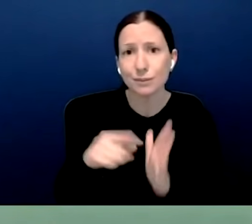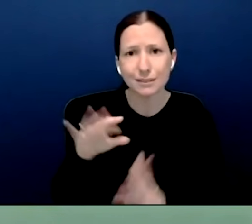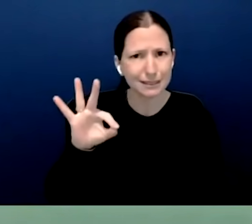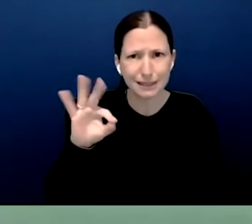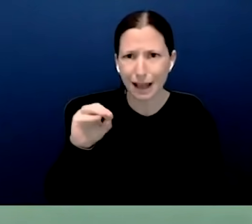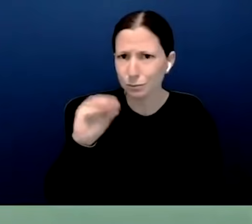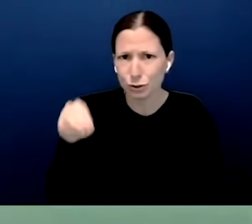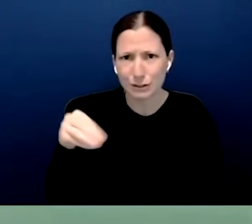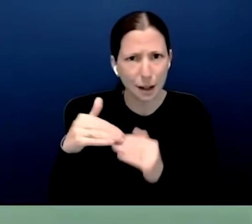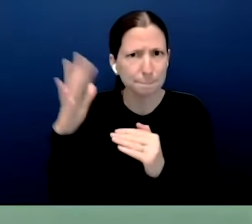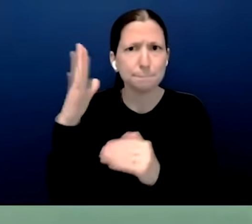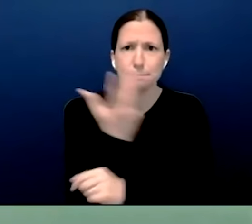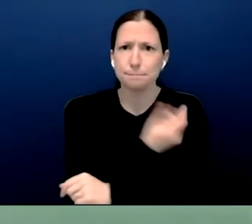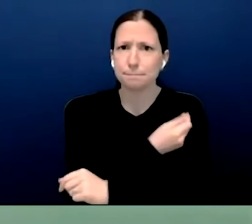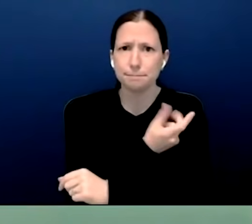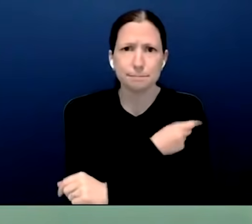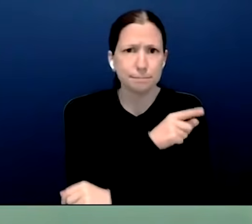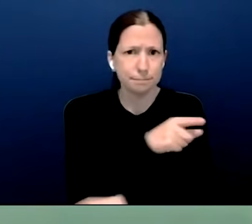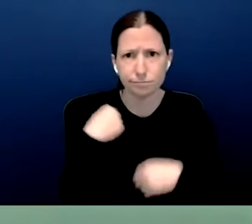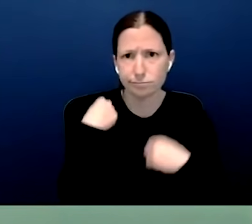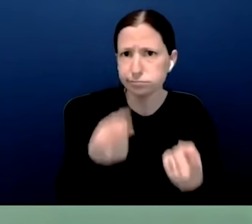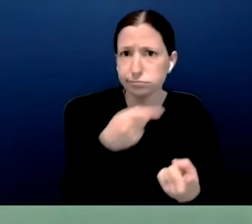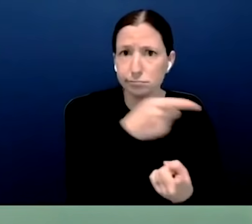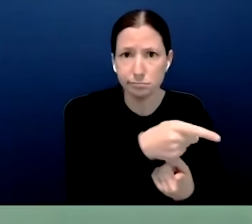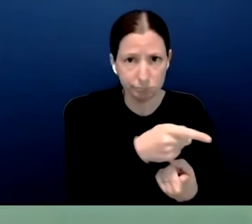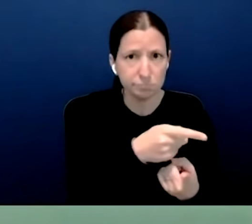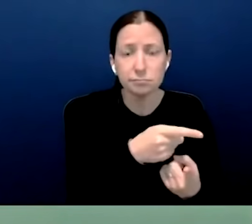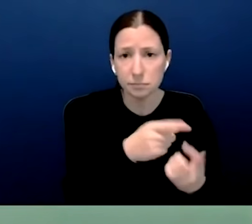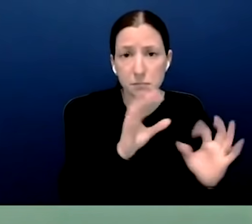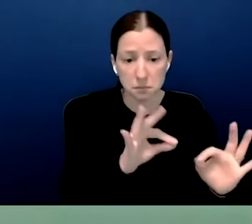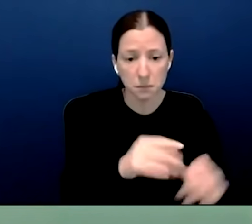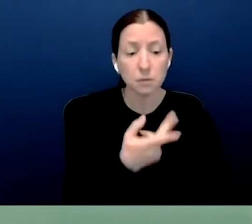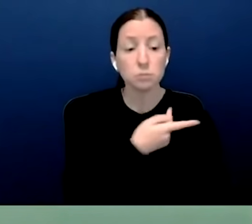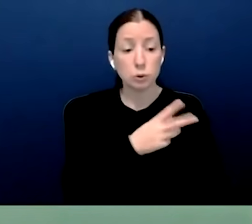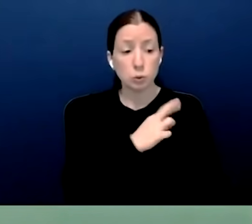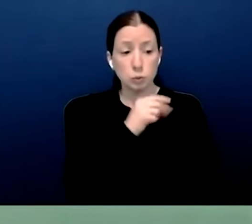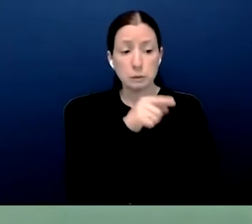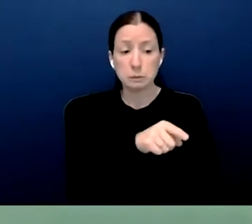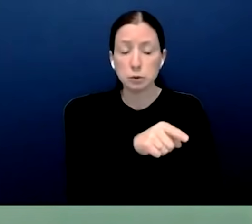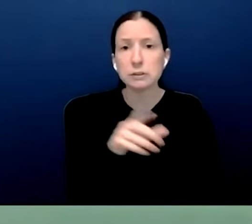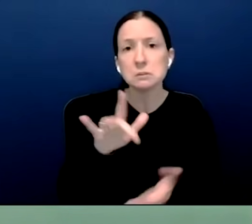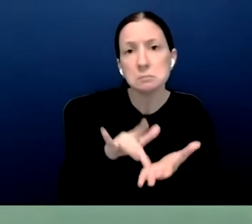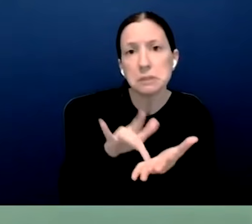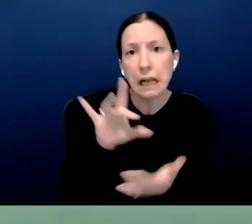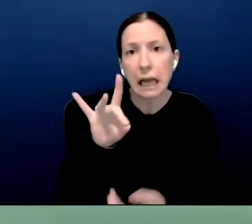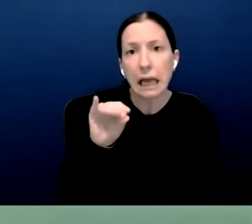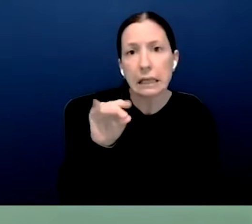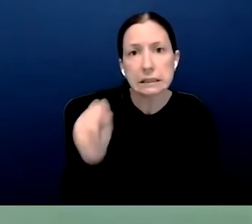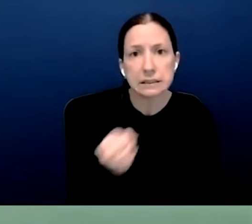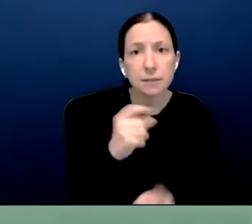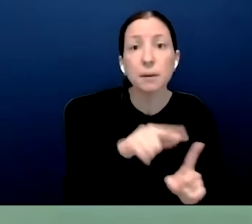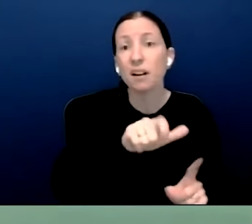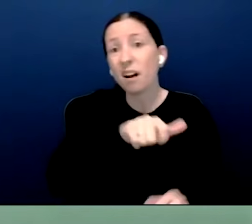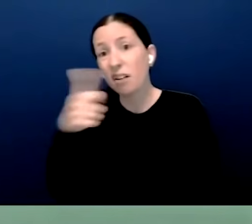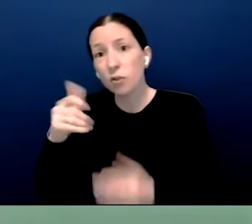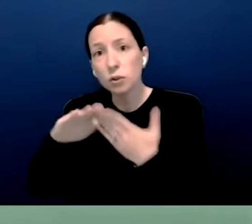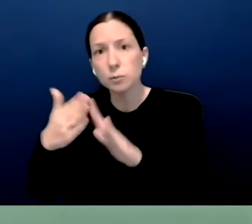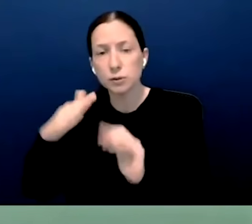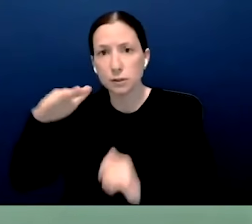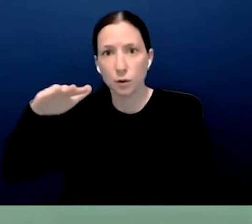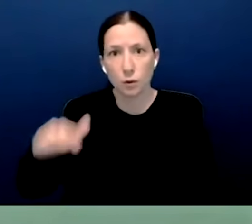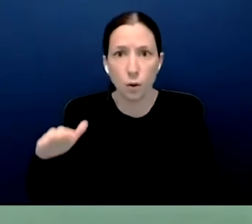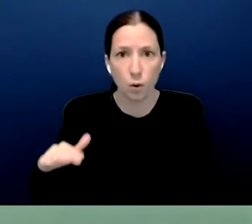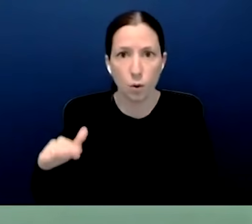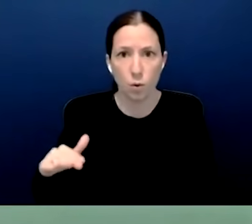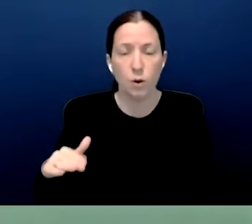plus range and has been for some time. Prince Rupert is in the mid-80s, but other communities are lower than that, and we're